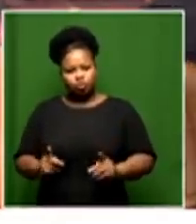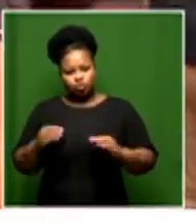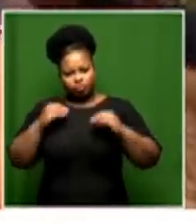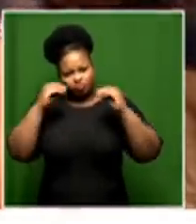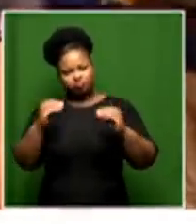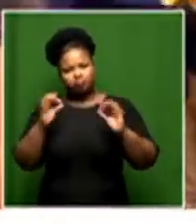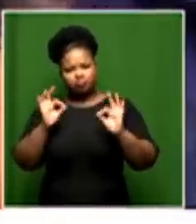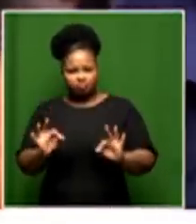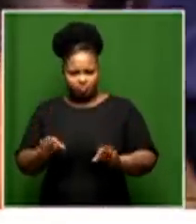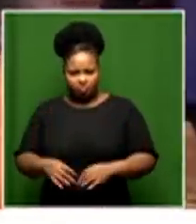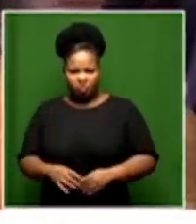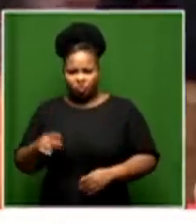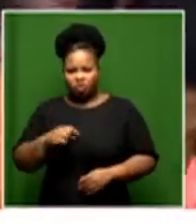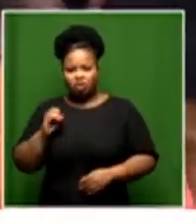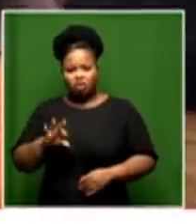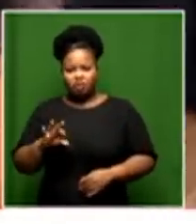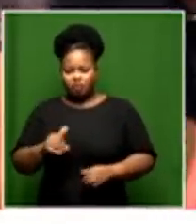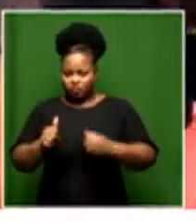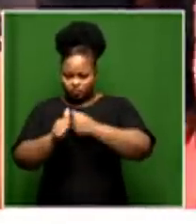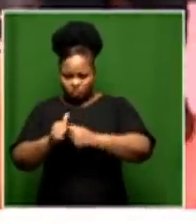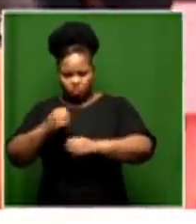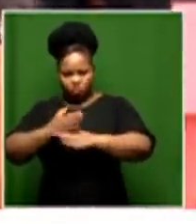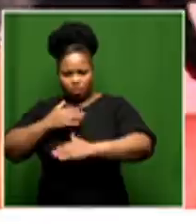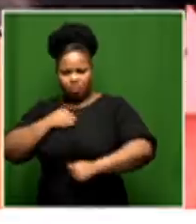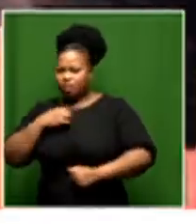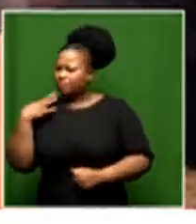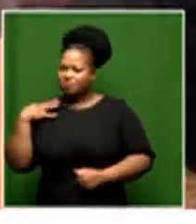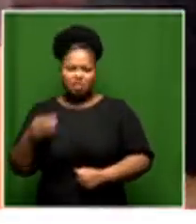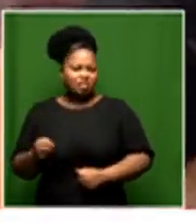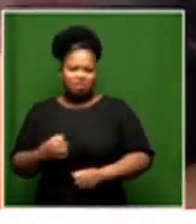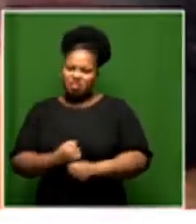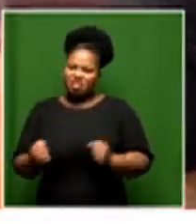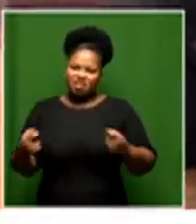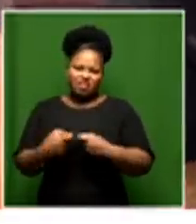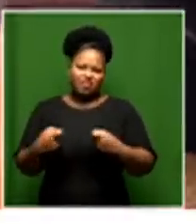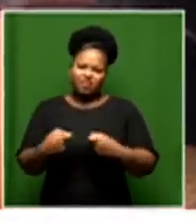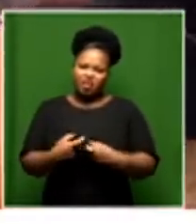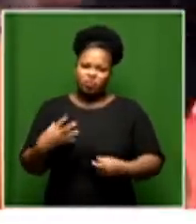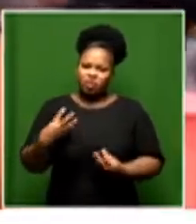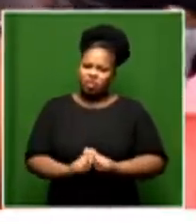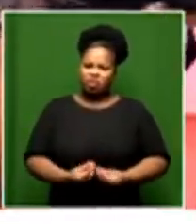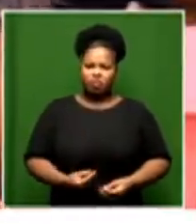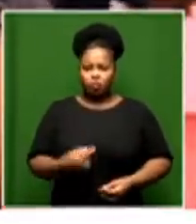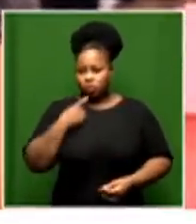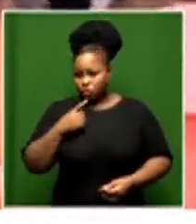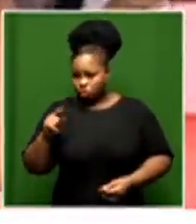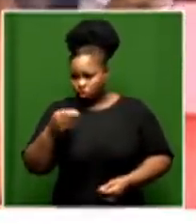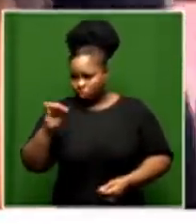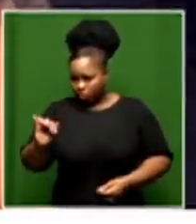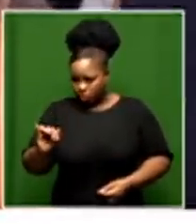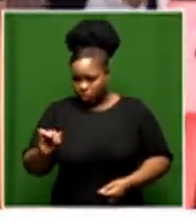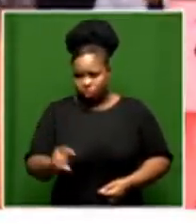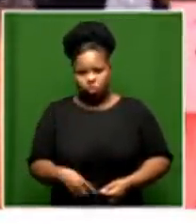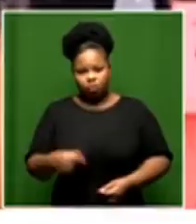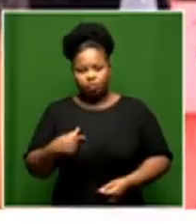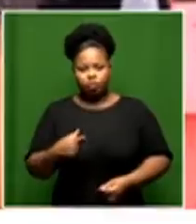my space. If you have followed my work, Minister never fought with me. He would always say, Thembi, umfazi